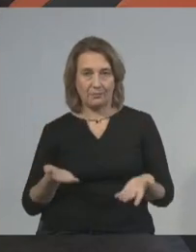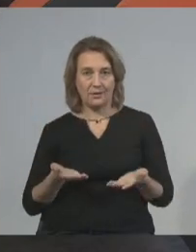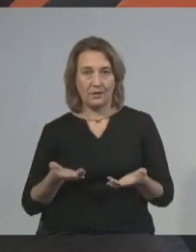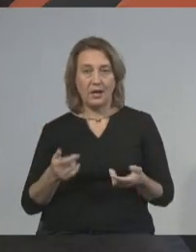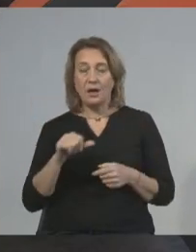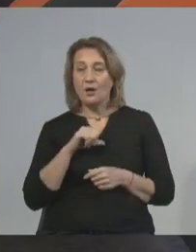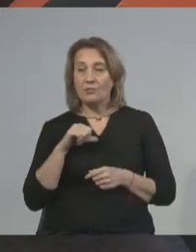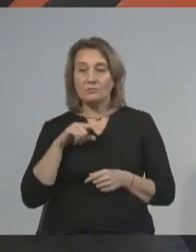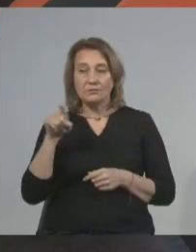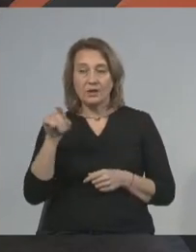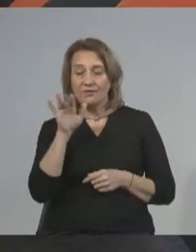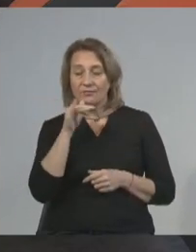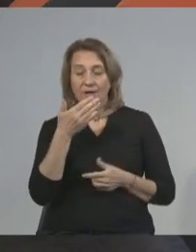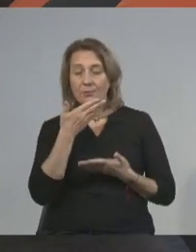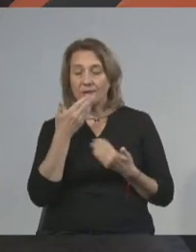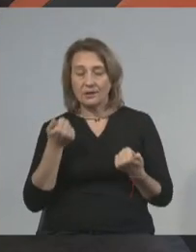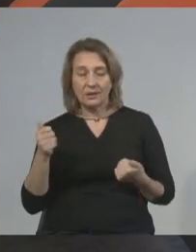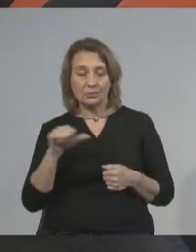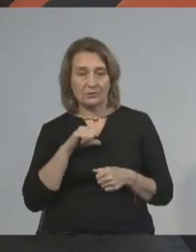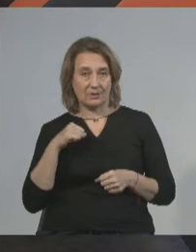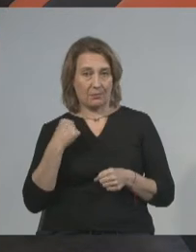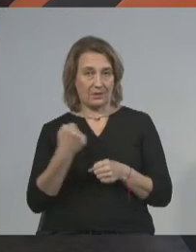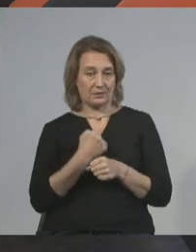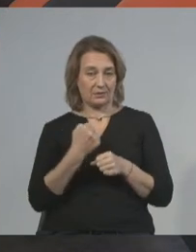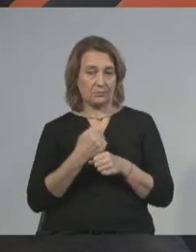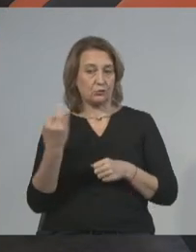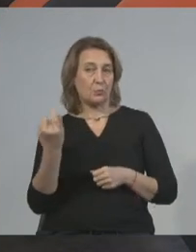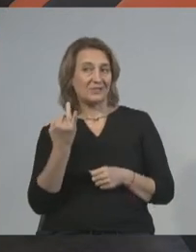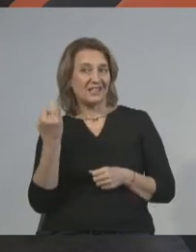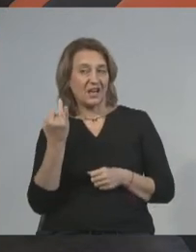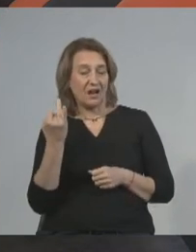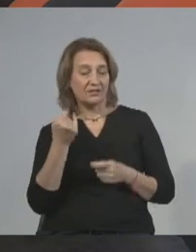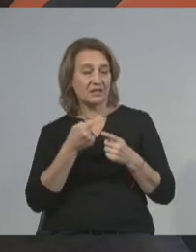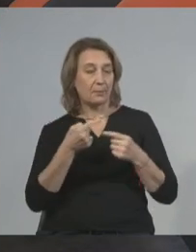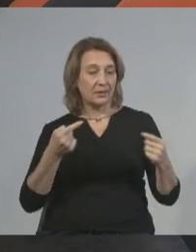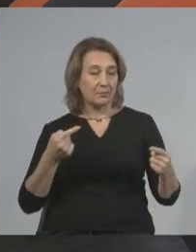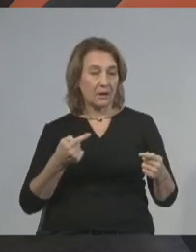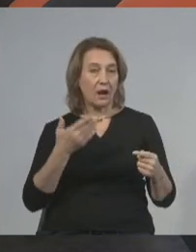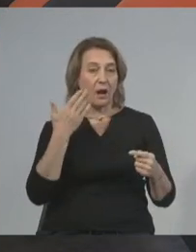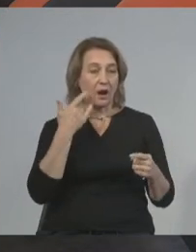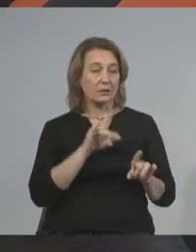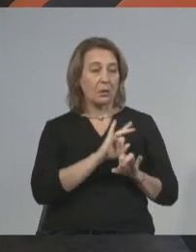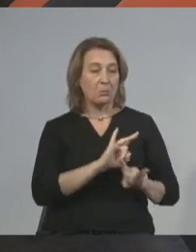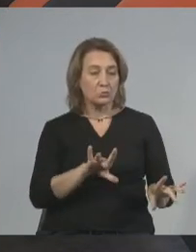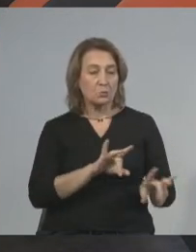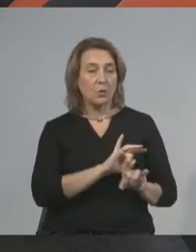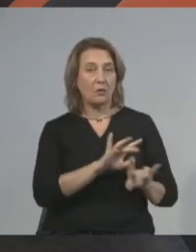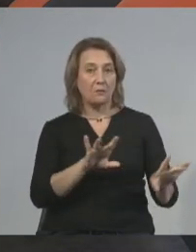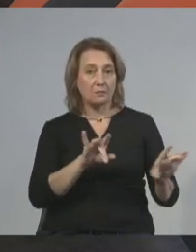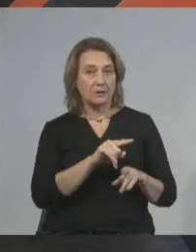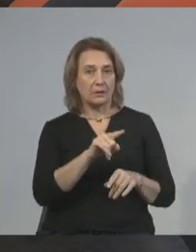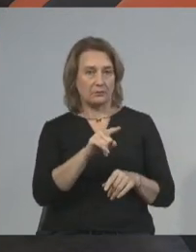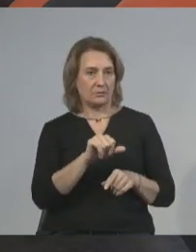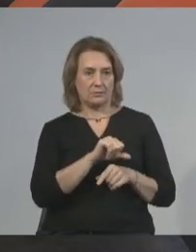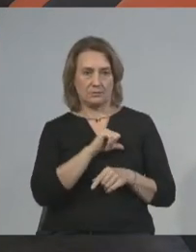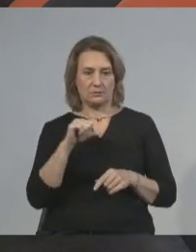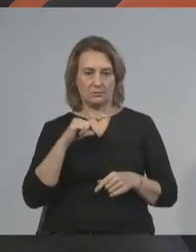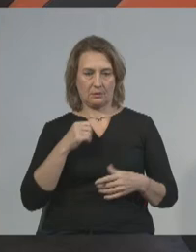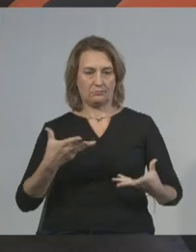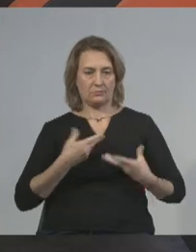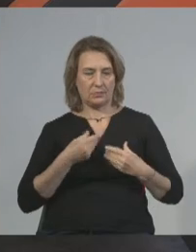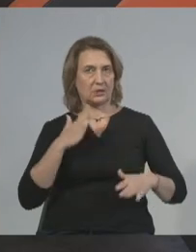we knew more about it because they didn't have the time to do it on their own and when